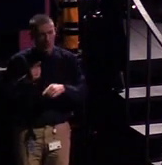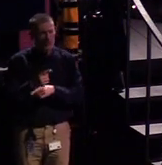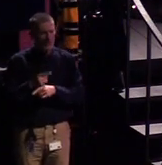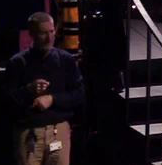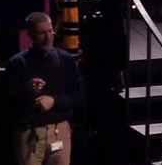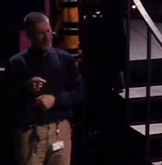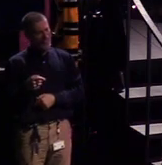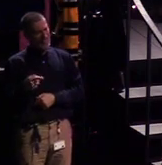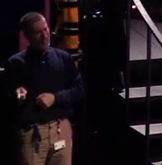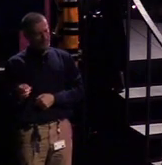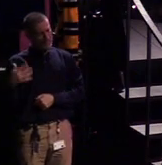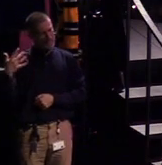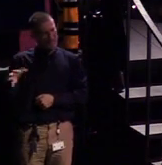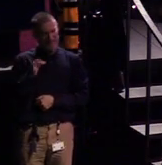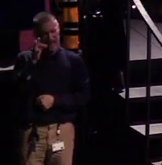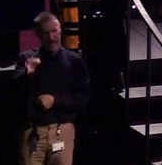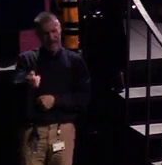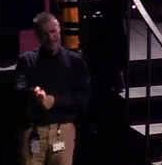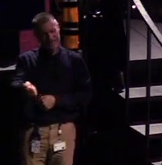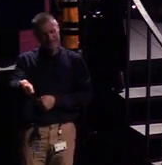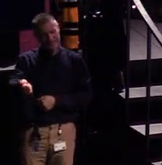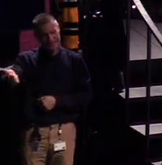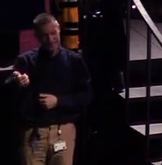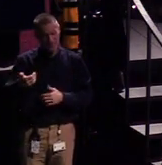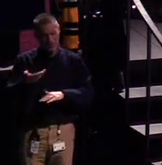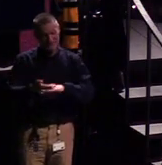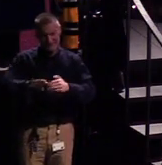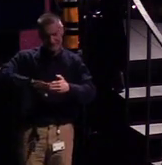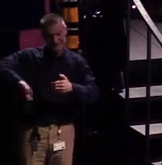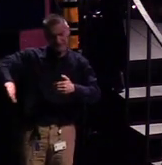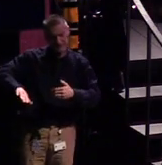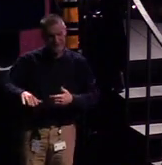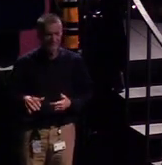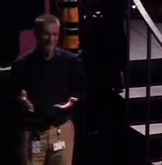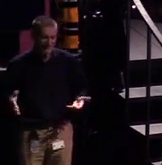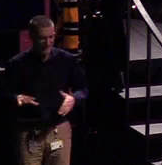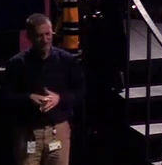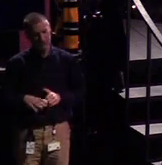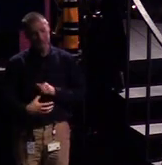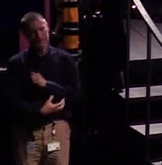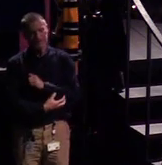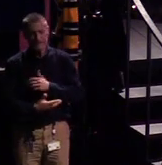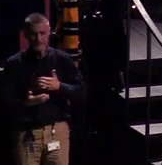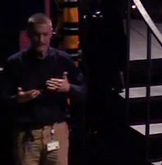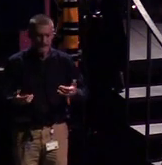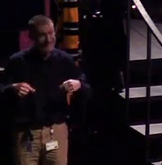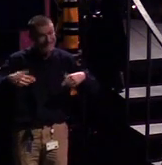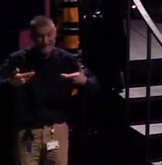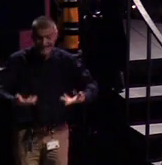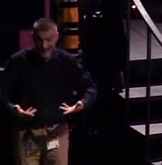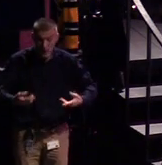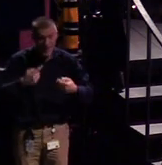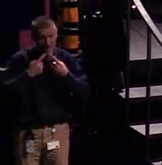tics being asked to leave or sit separately it biscuit now though this key is information about